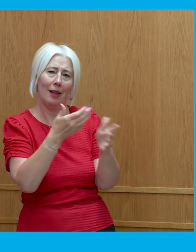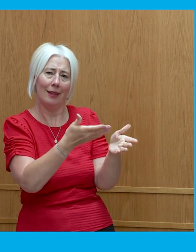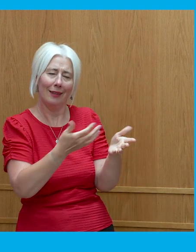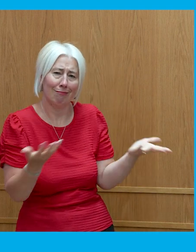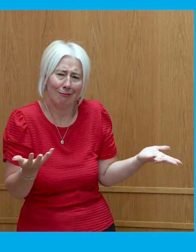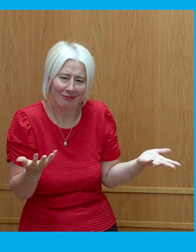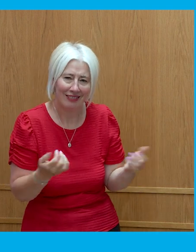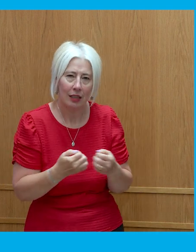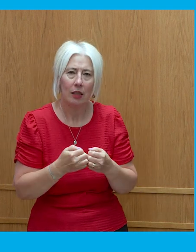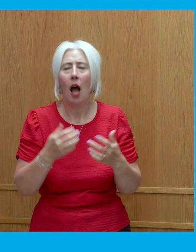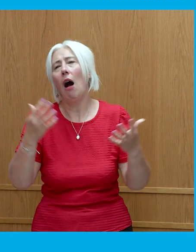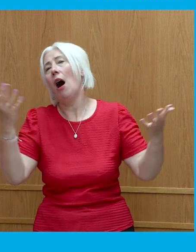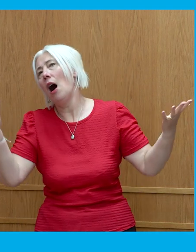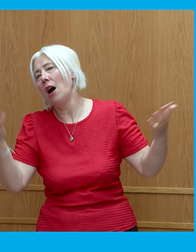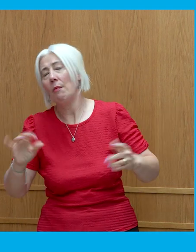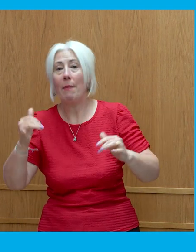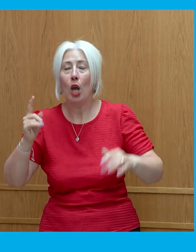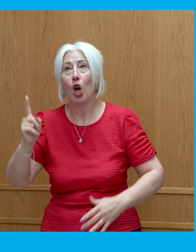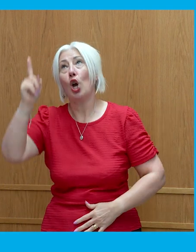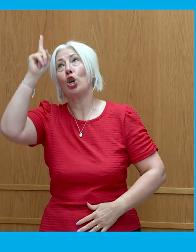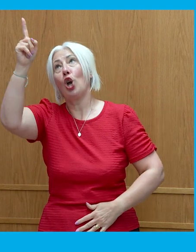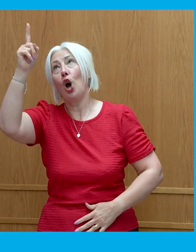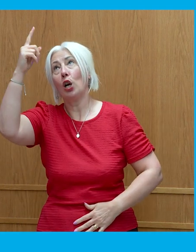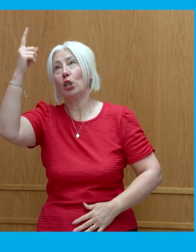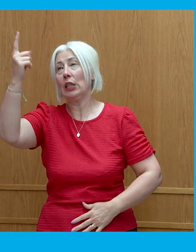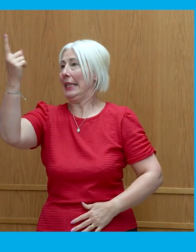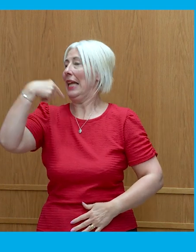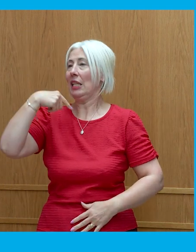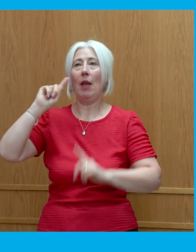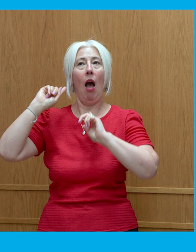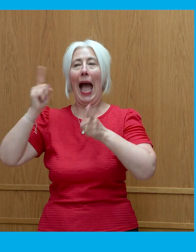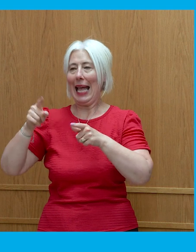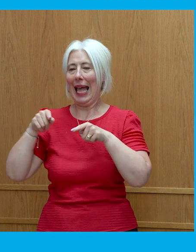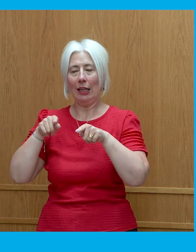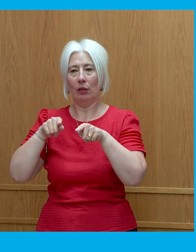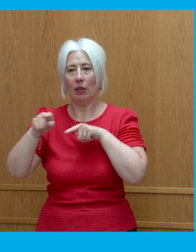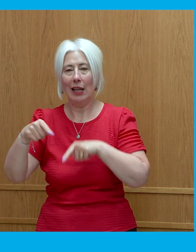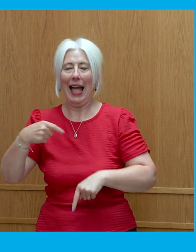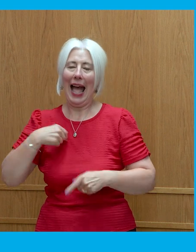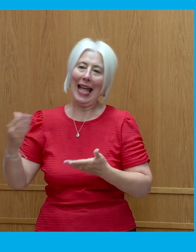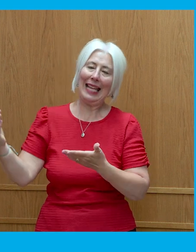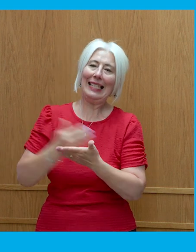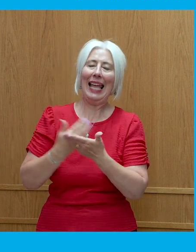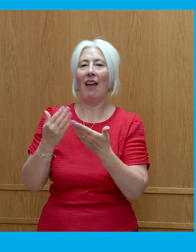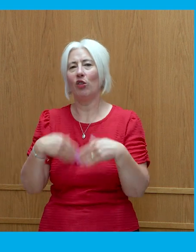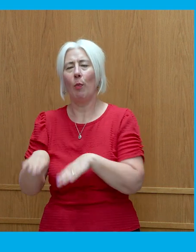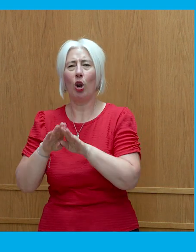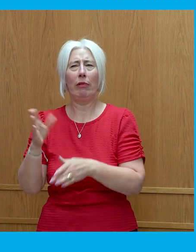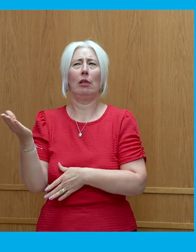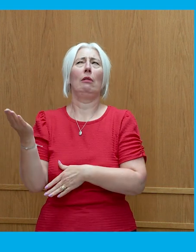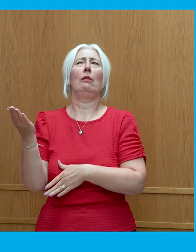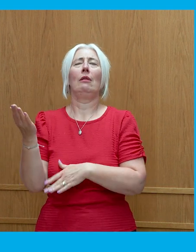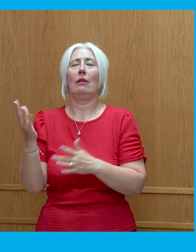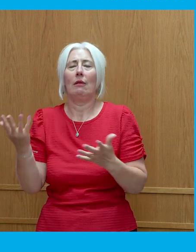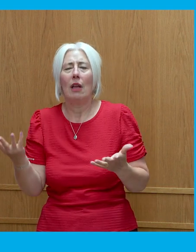know, unless God says that I can't run anymore and I'm the one that can save democracy, you know, that sort of talk. I think there was a